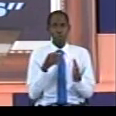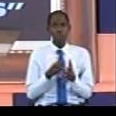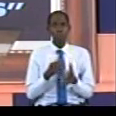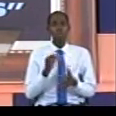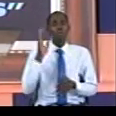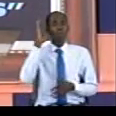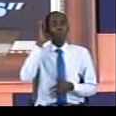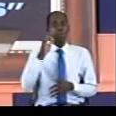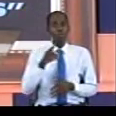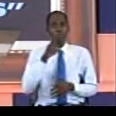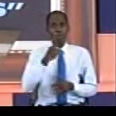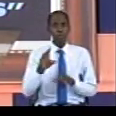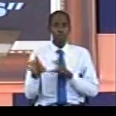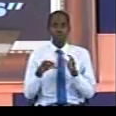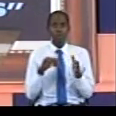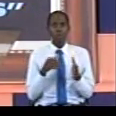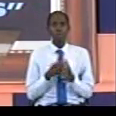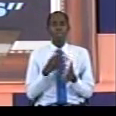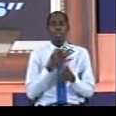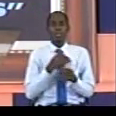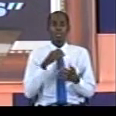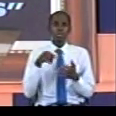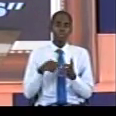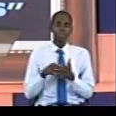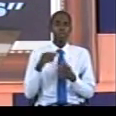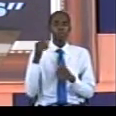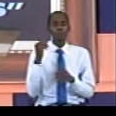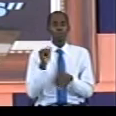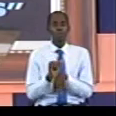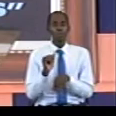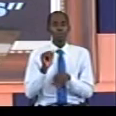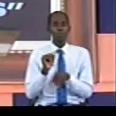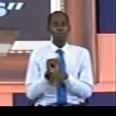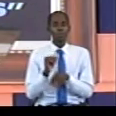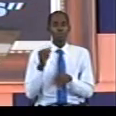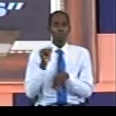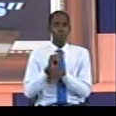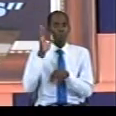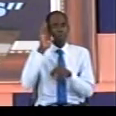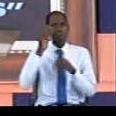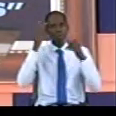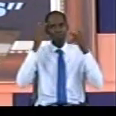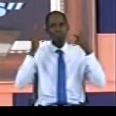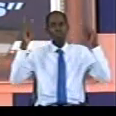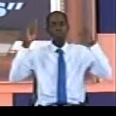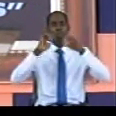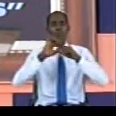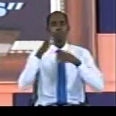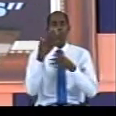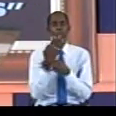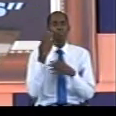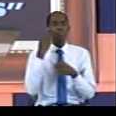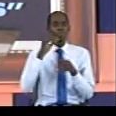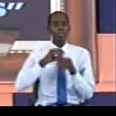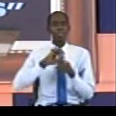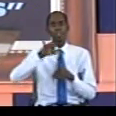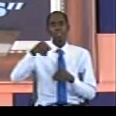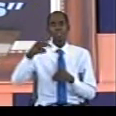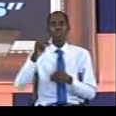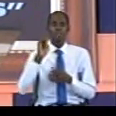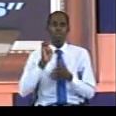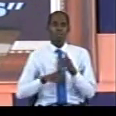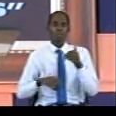it? And this work will prosper in your hand. Let's come back to John chapter 17. John